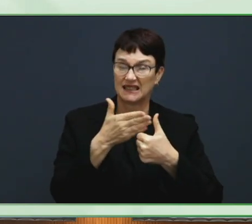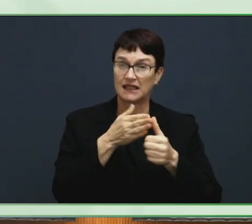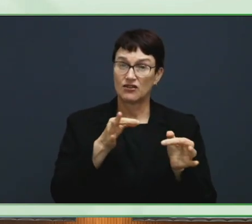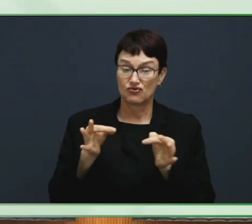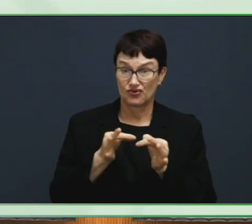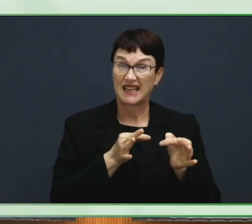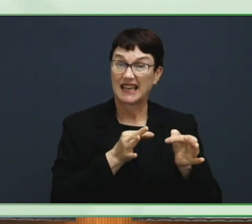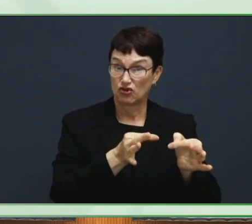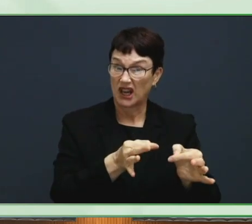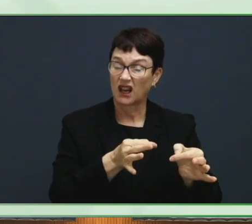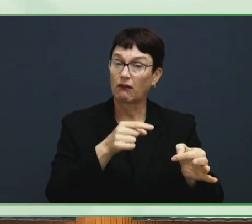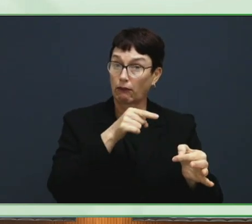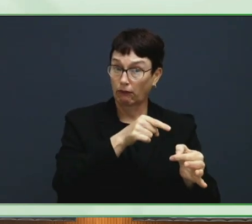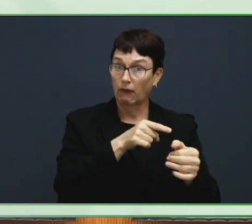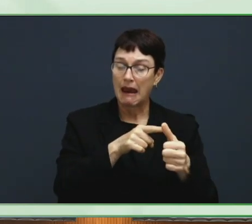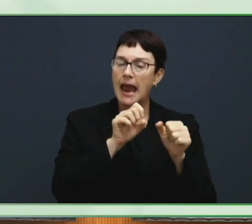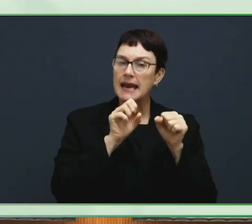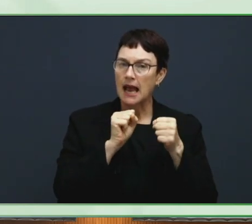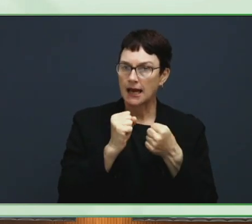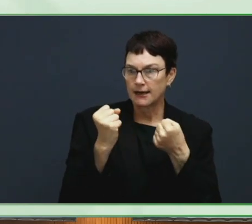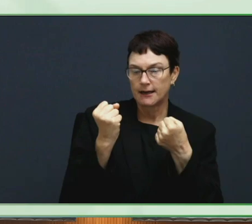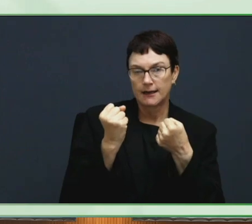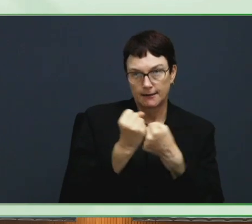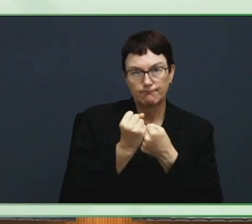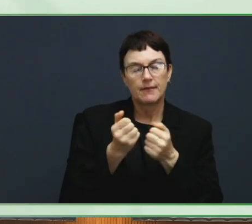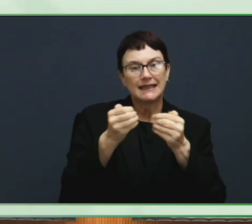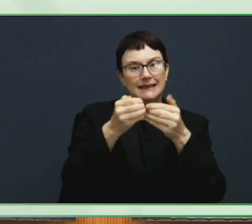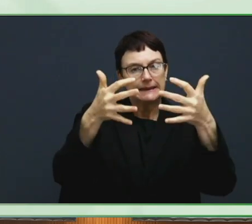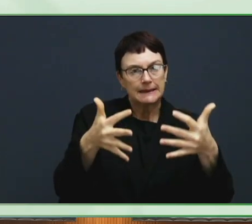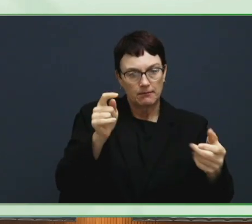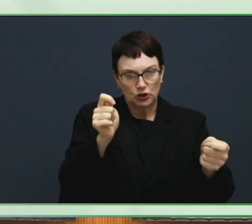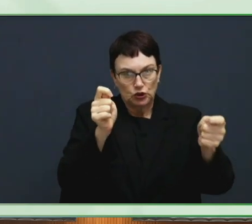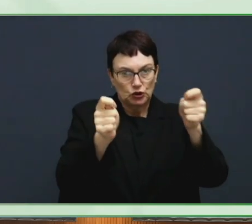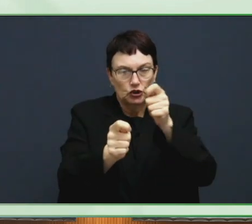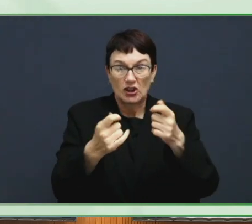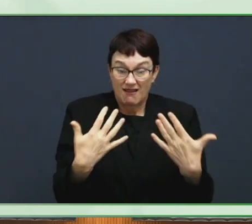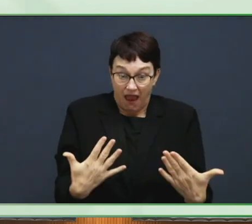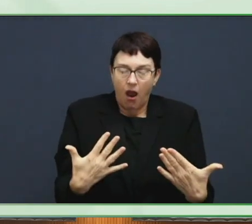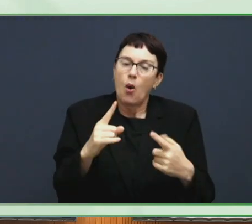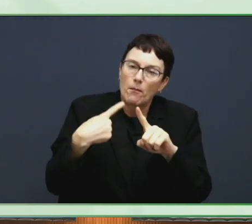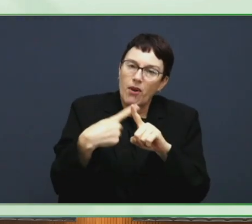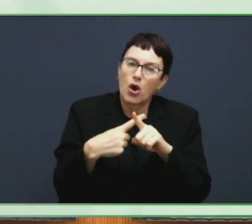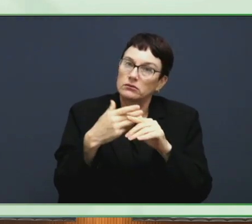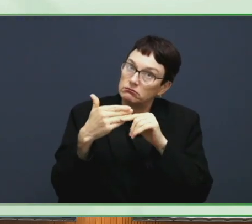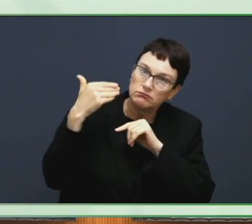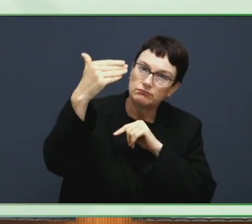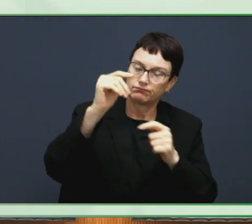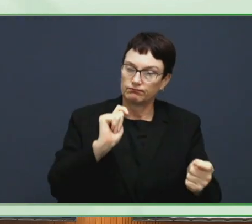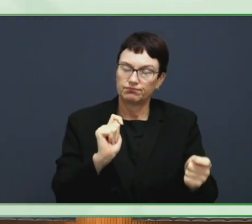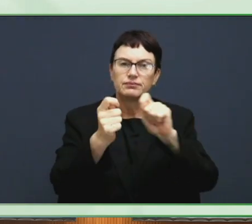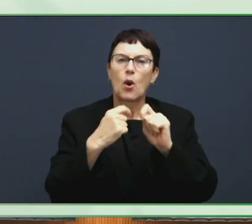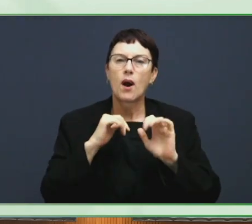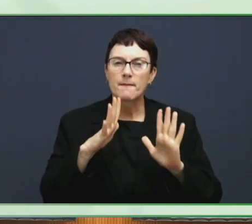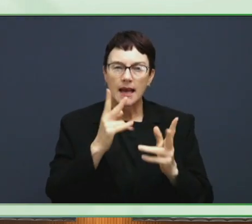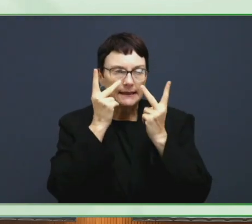the long-term system changes. How do we do it in strategic philanthropy?